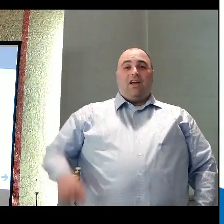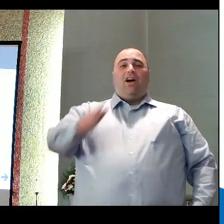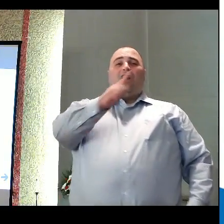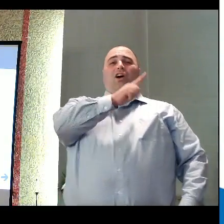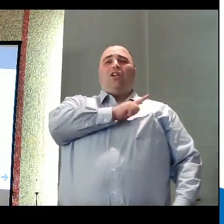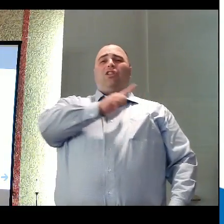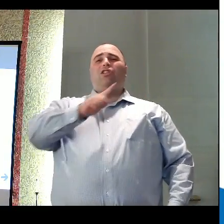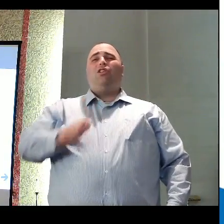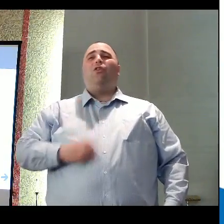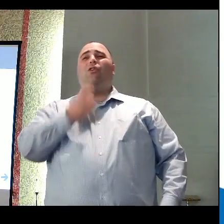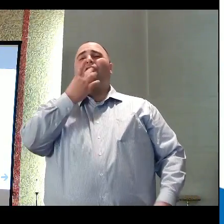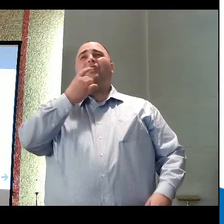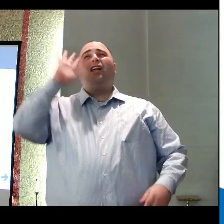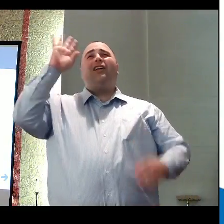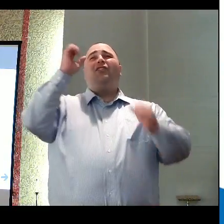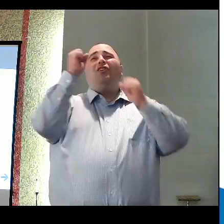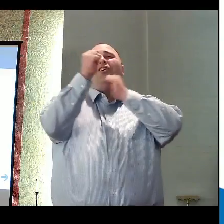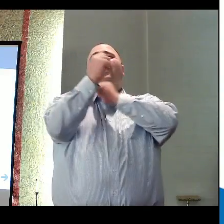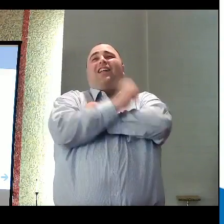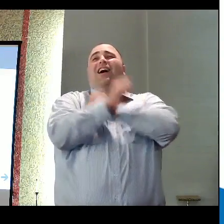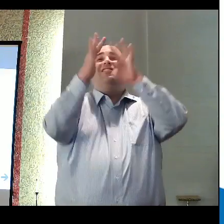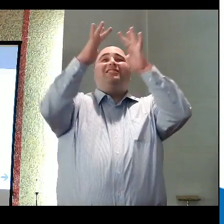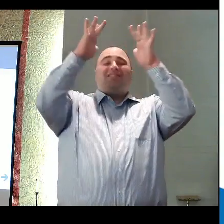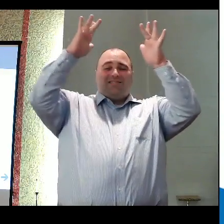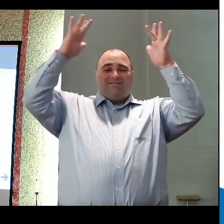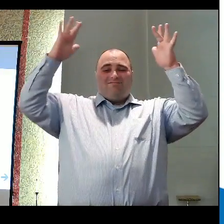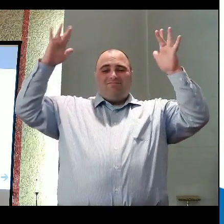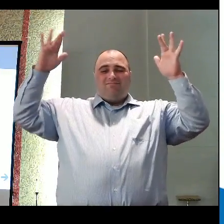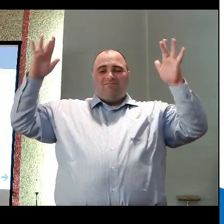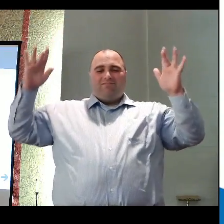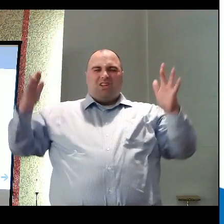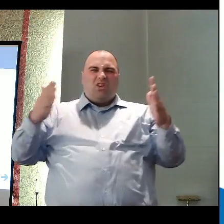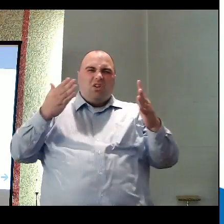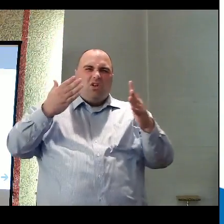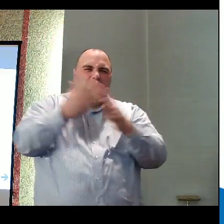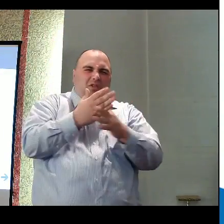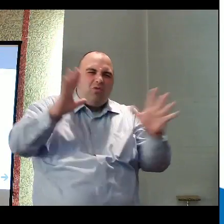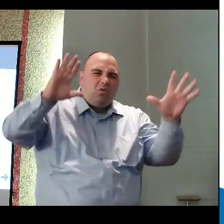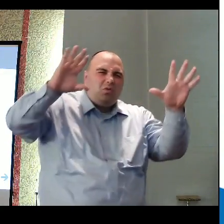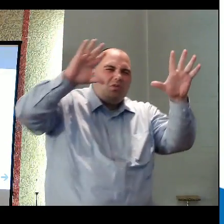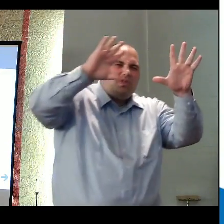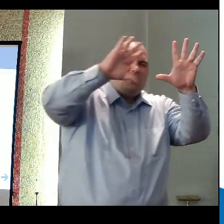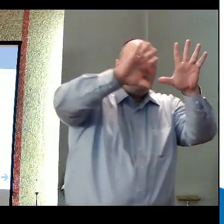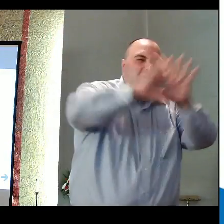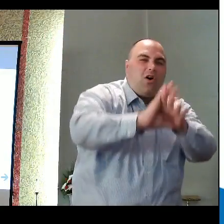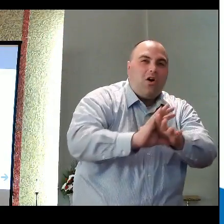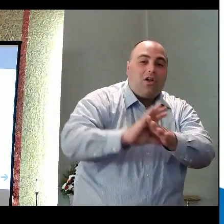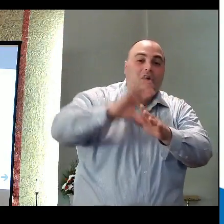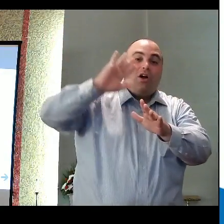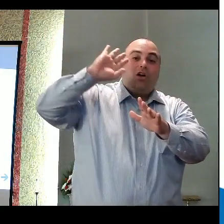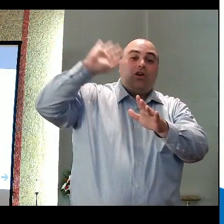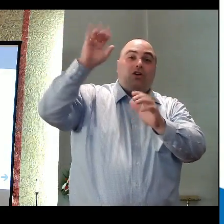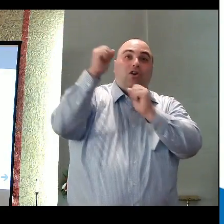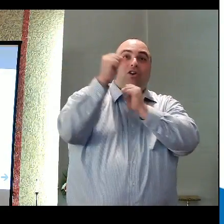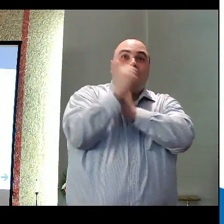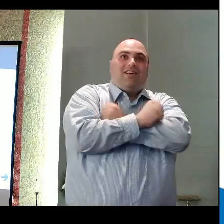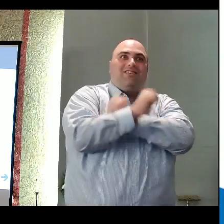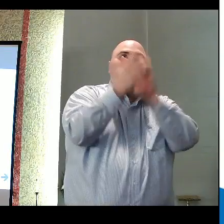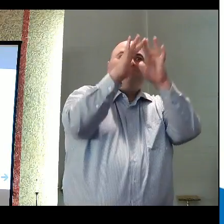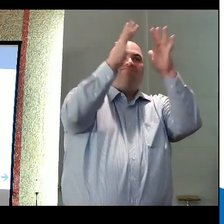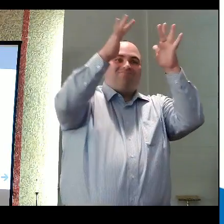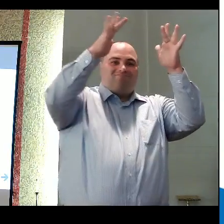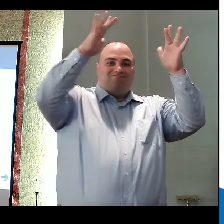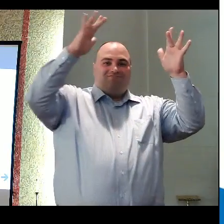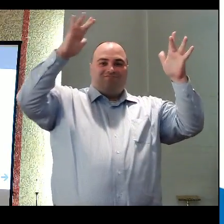Lord, the light of your love is shining in the midst of the darkness,